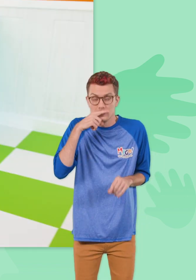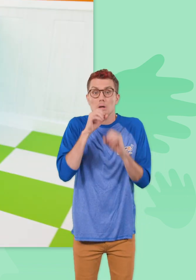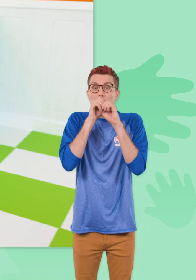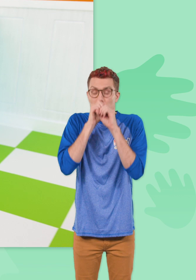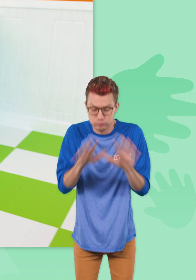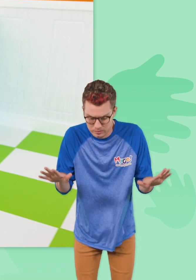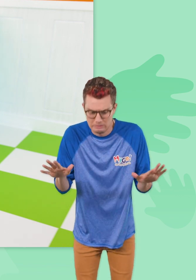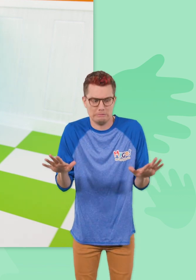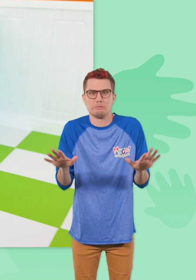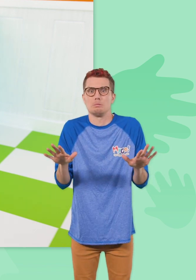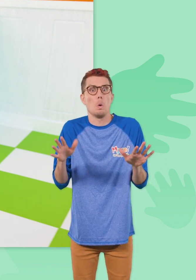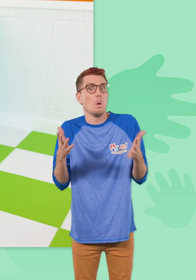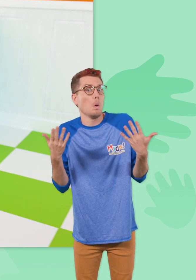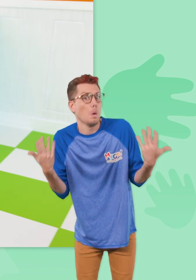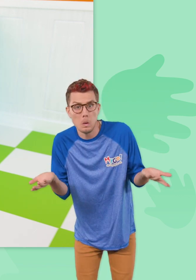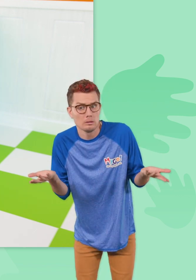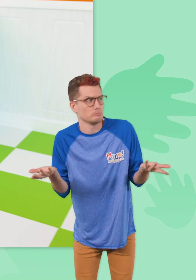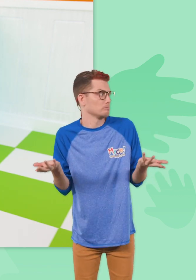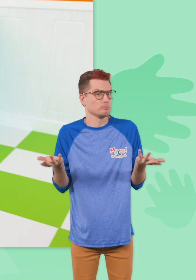When I sneeze, I